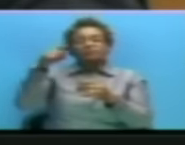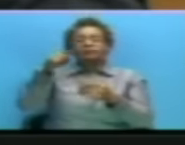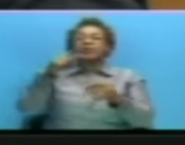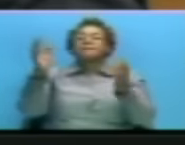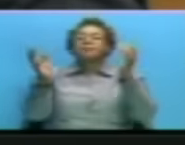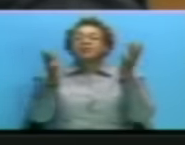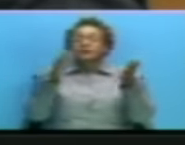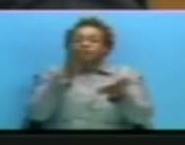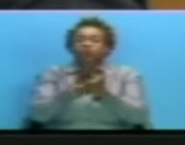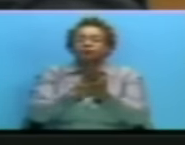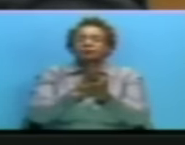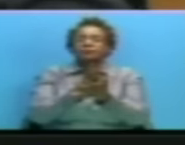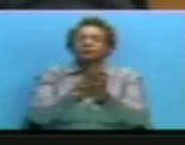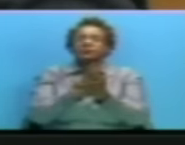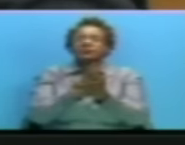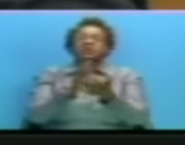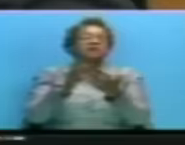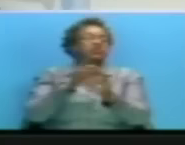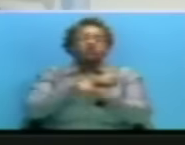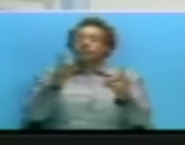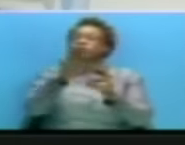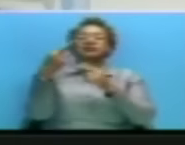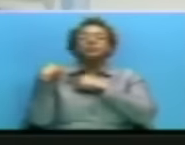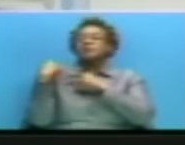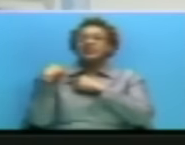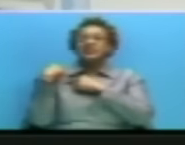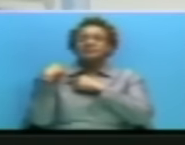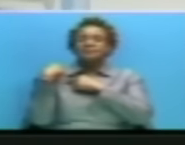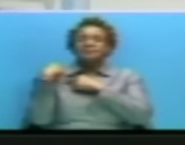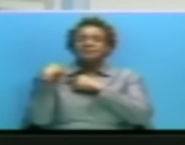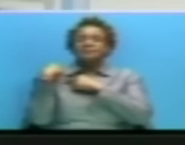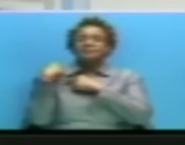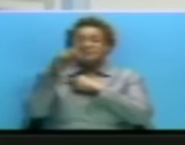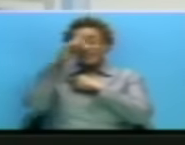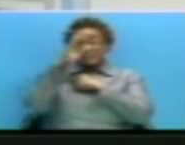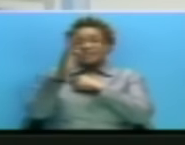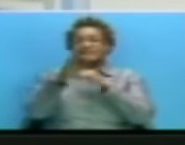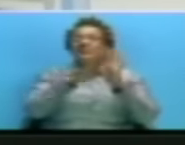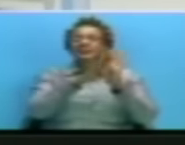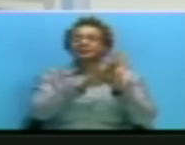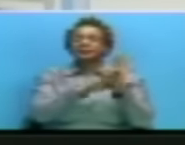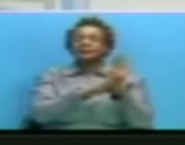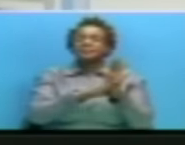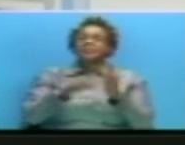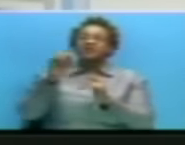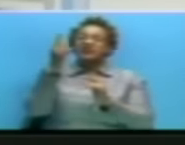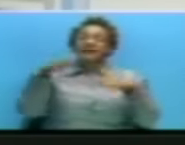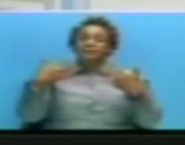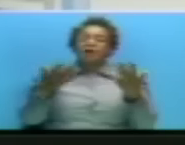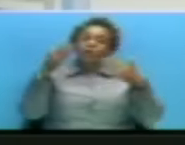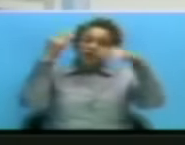bar event. That's beyond your mandate. I think there's a serious statement. Go ahead, respond. First of all, about